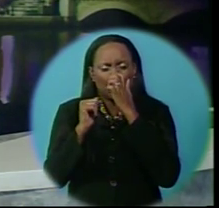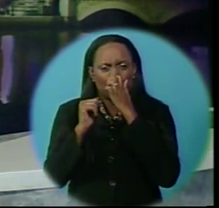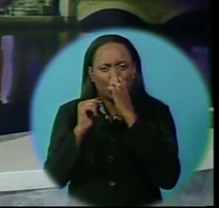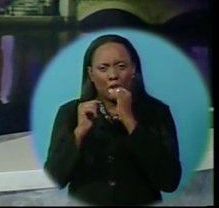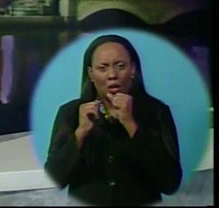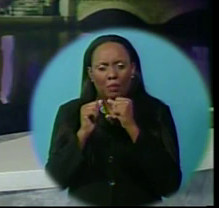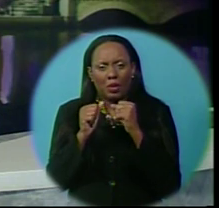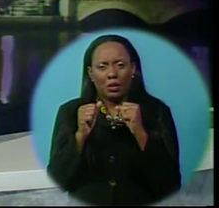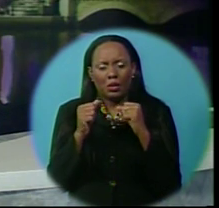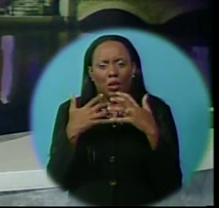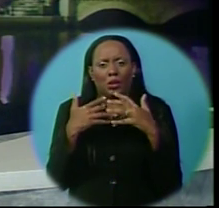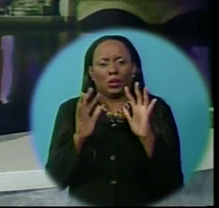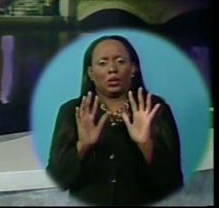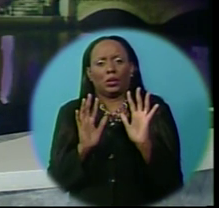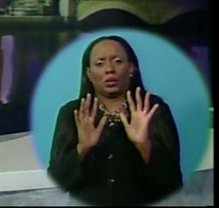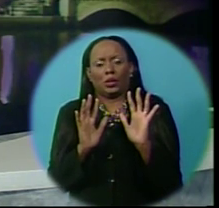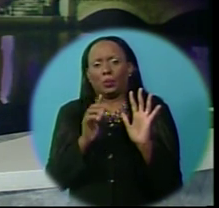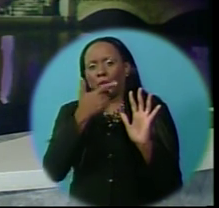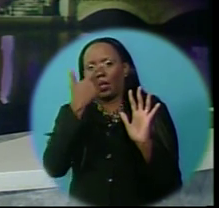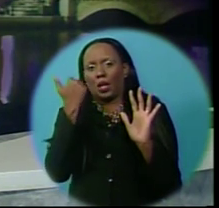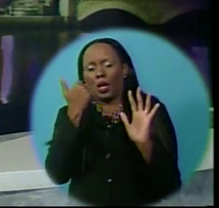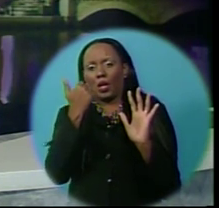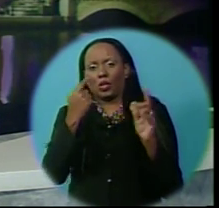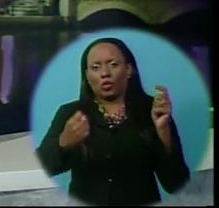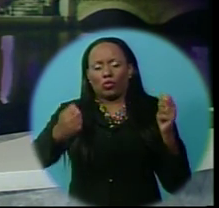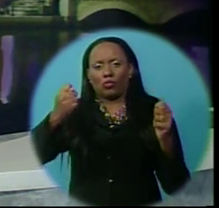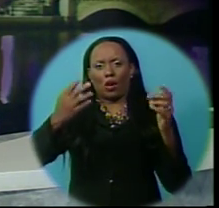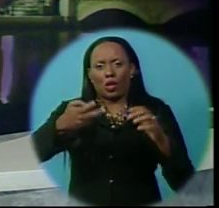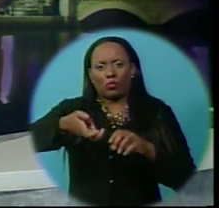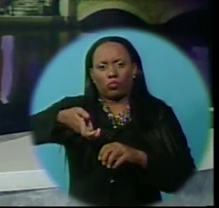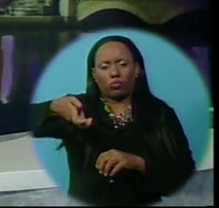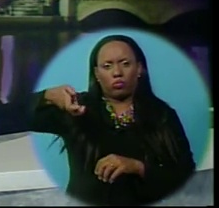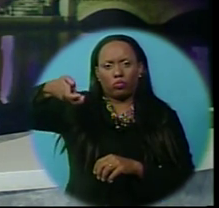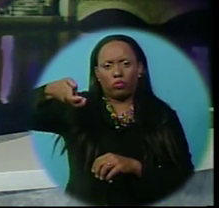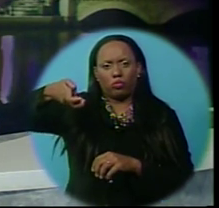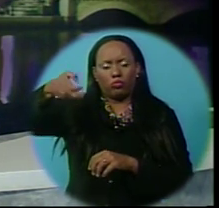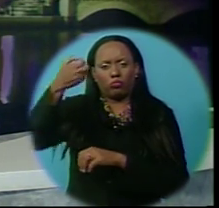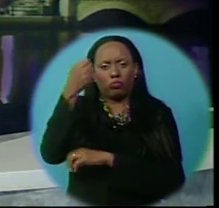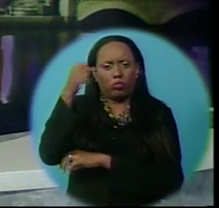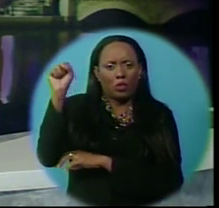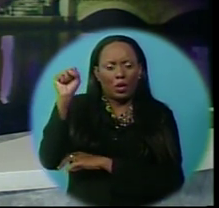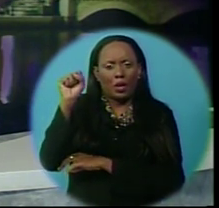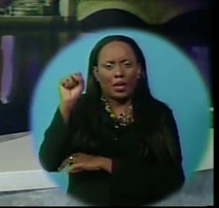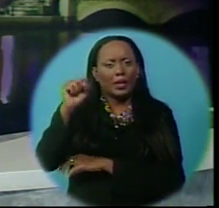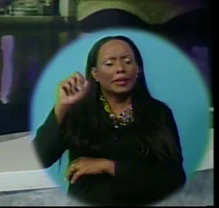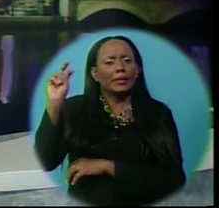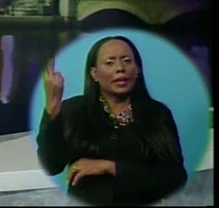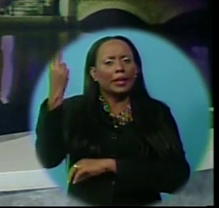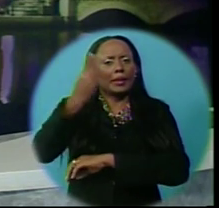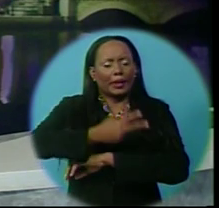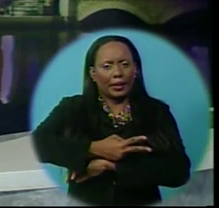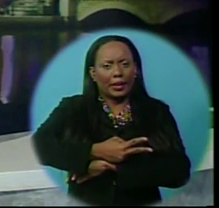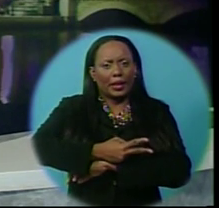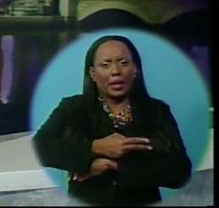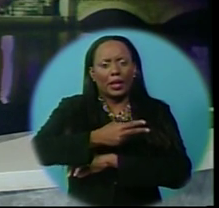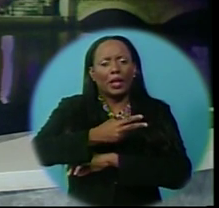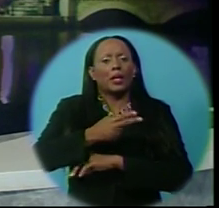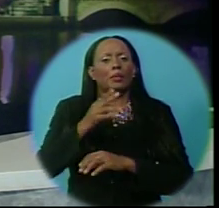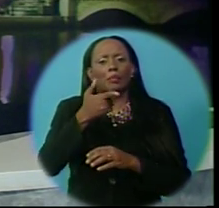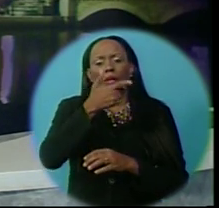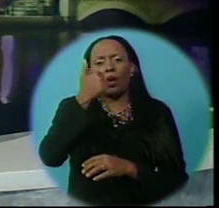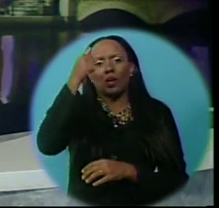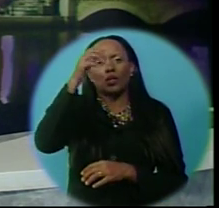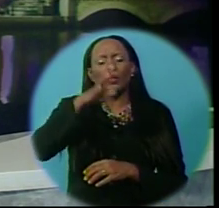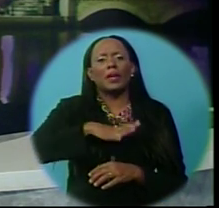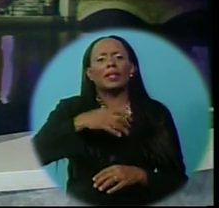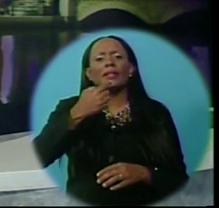strong reaction comes on the heels of a second day of protests by the haulers against government's proposed tipping fee. Dr.